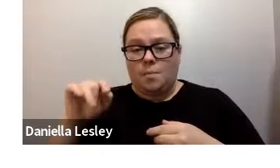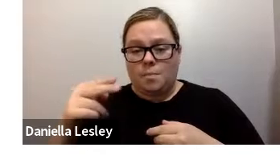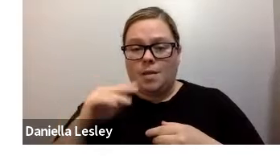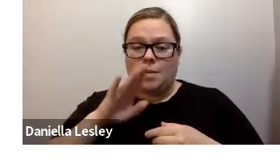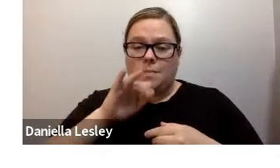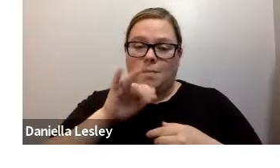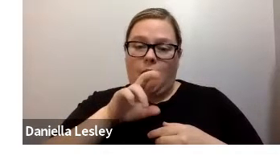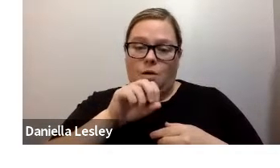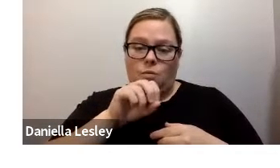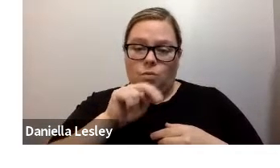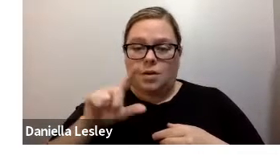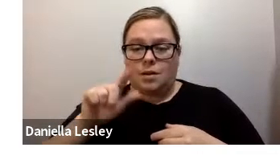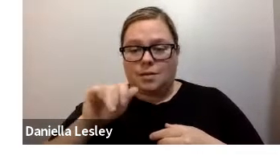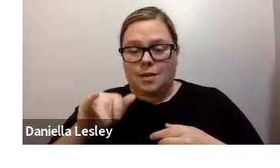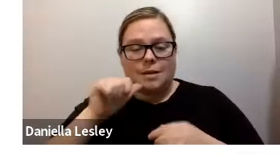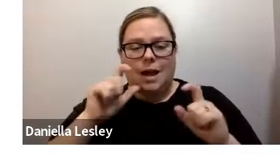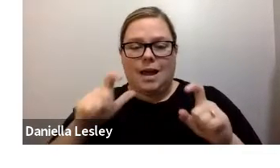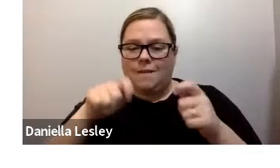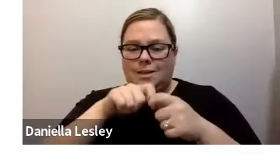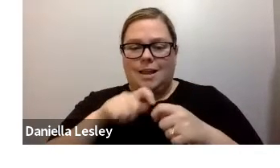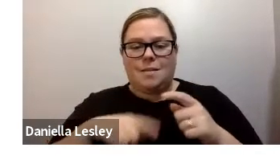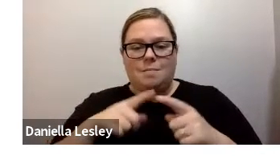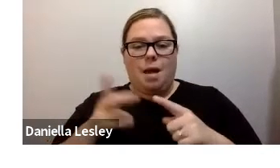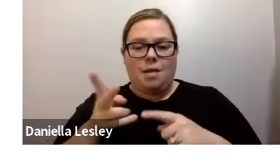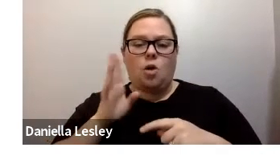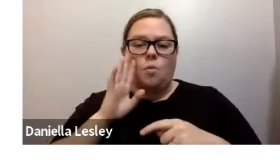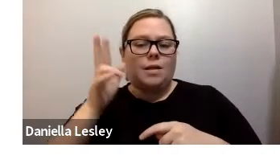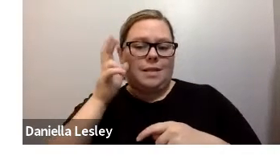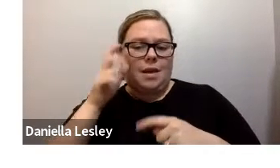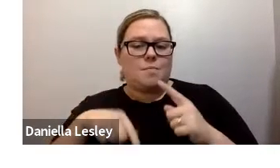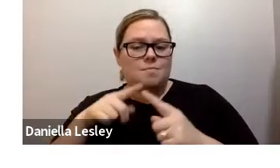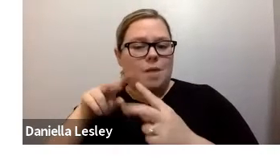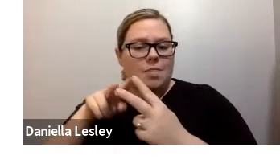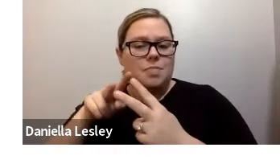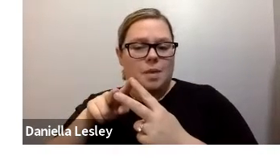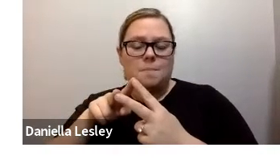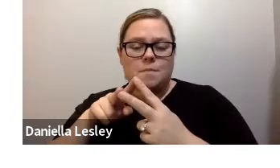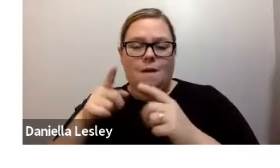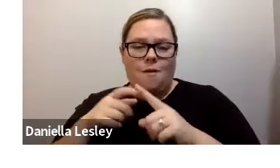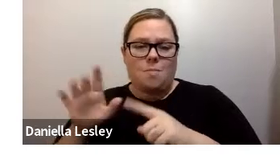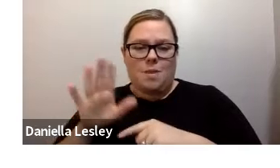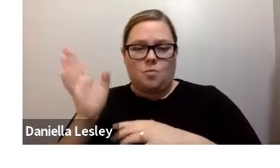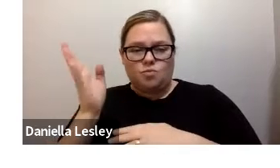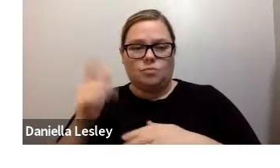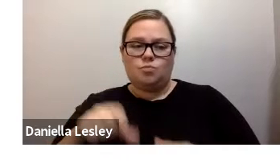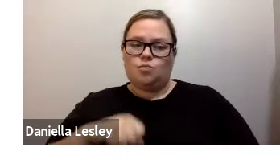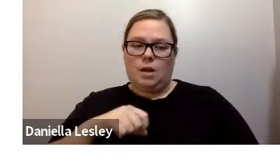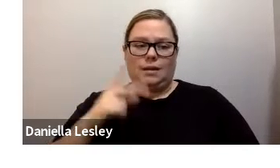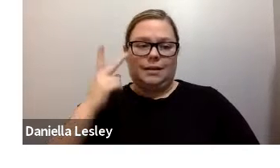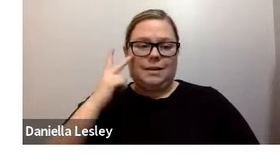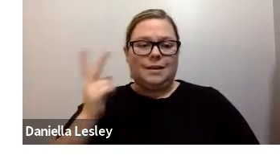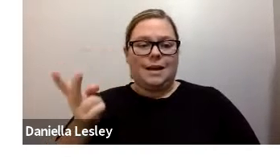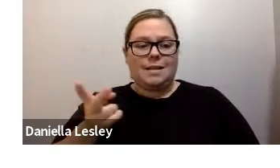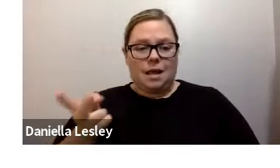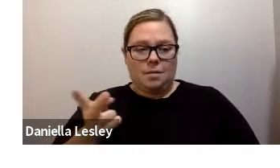any details about them because that is what you're going to hear from their presentation. We are so proud to say they are like a